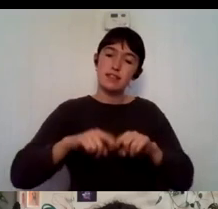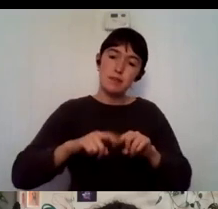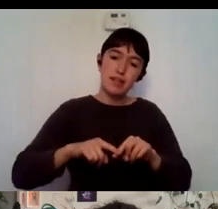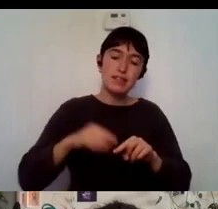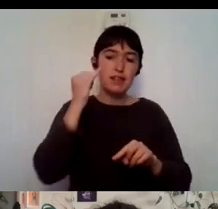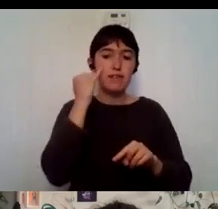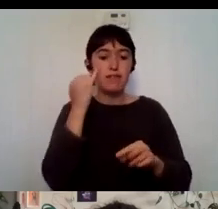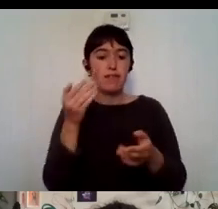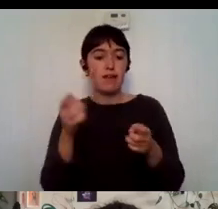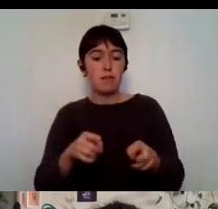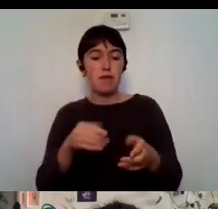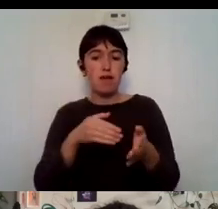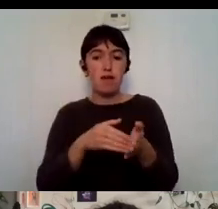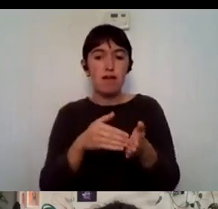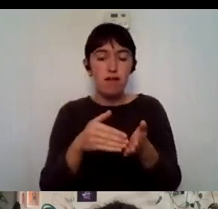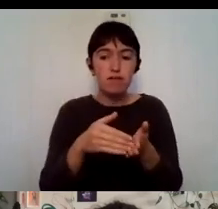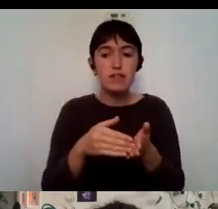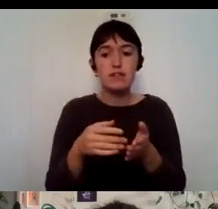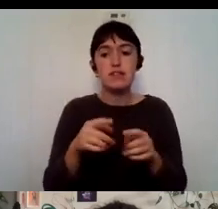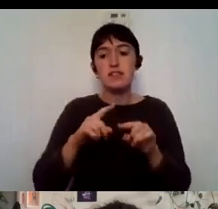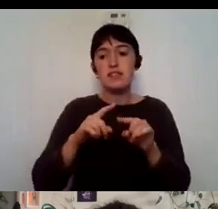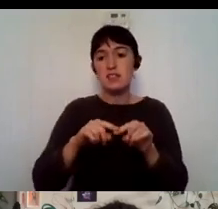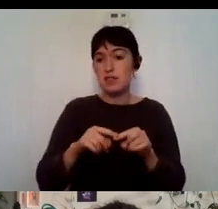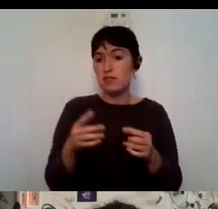also just depends what's going on the day too.